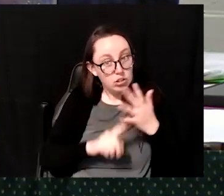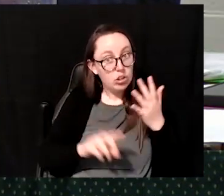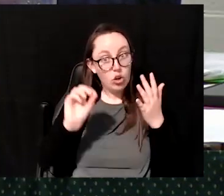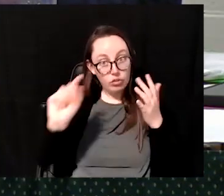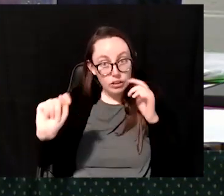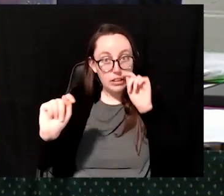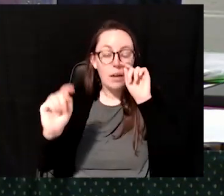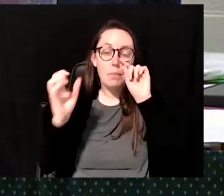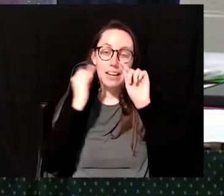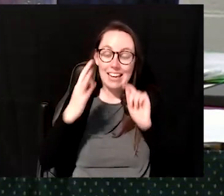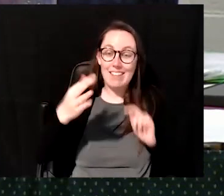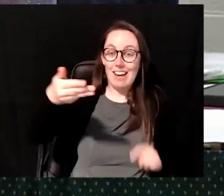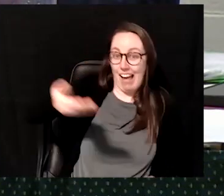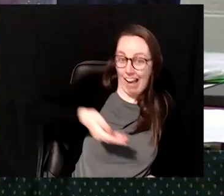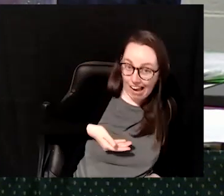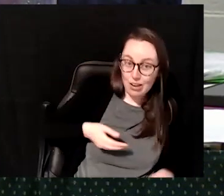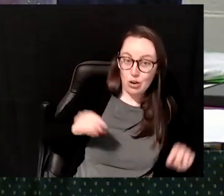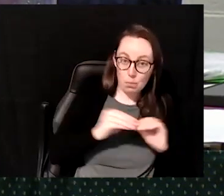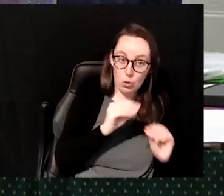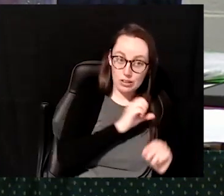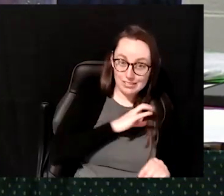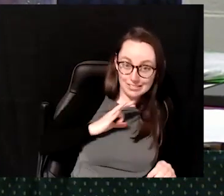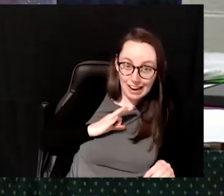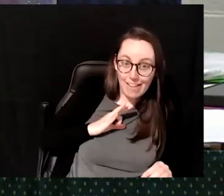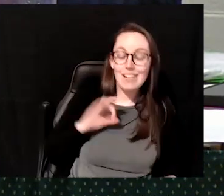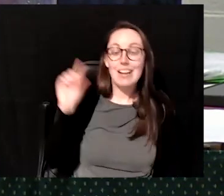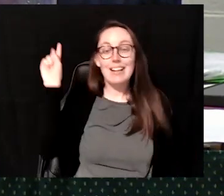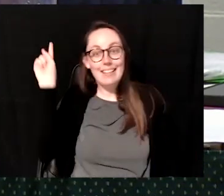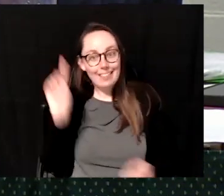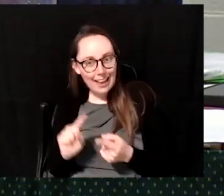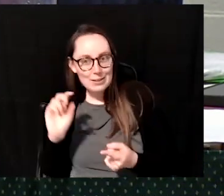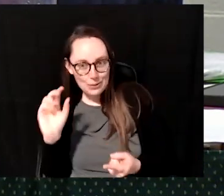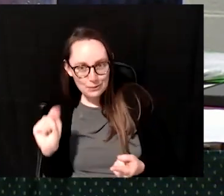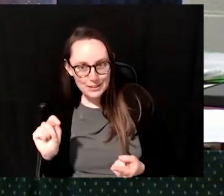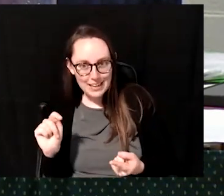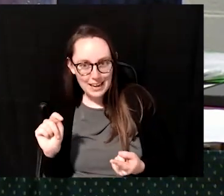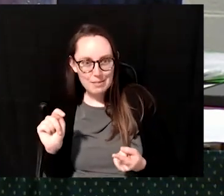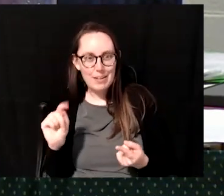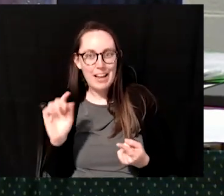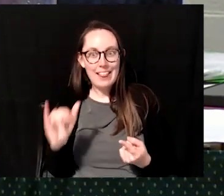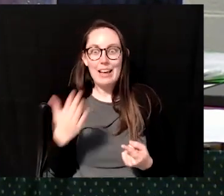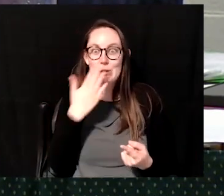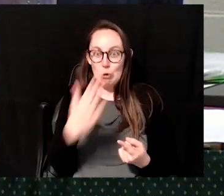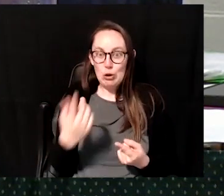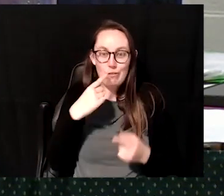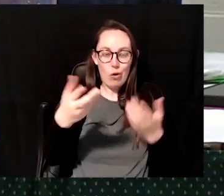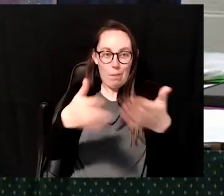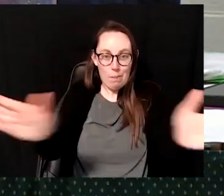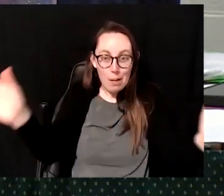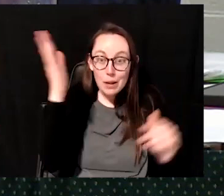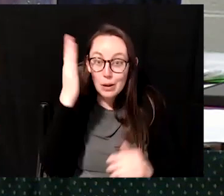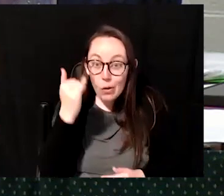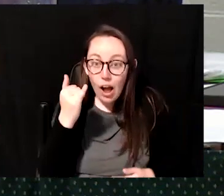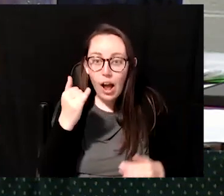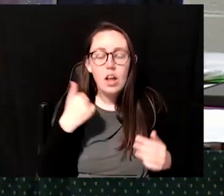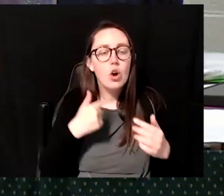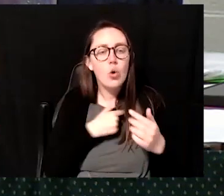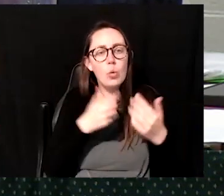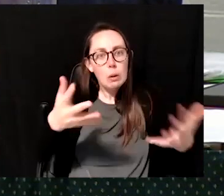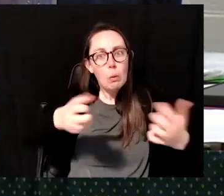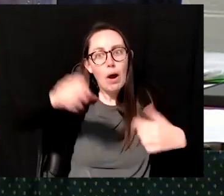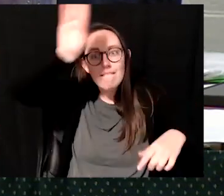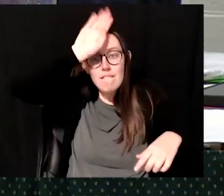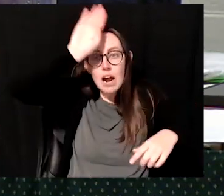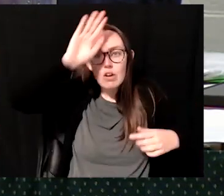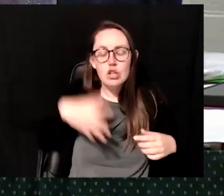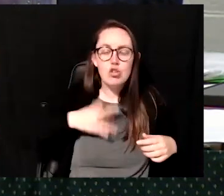overtime is good for the public because we want our firefighters to respond to these calls fresh right